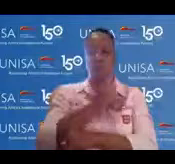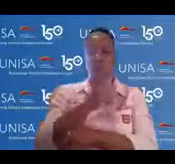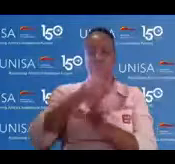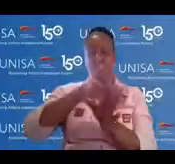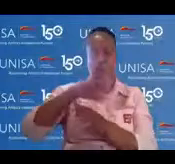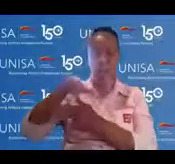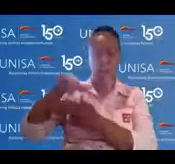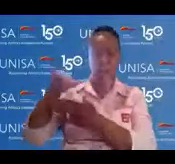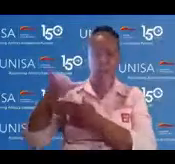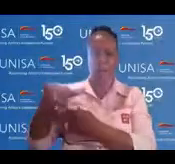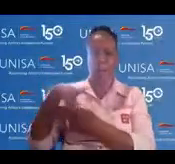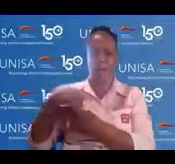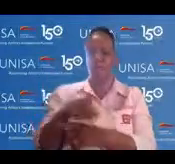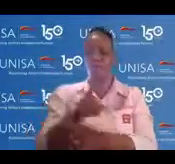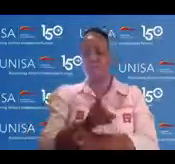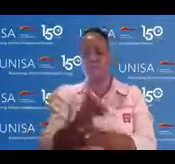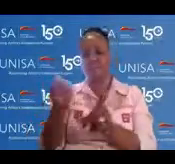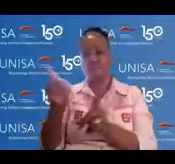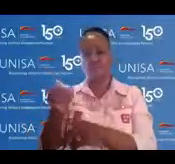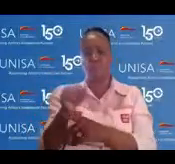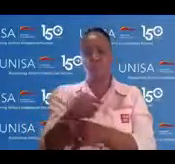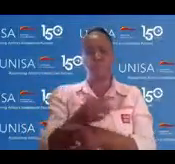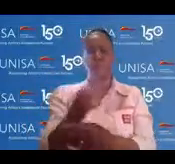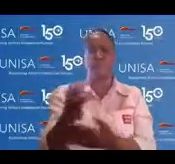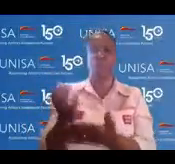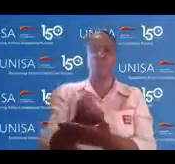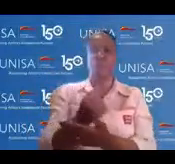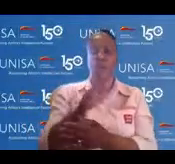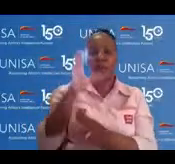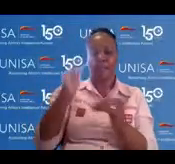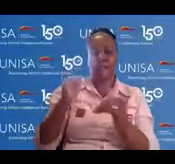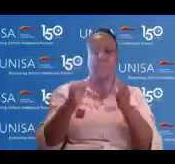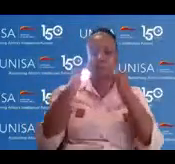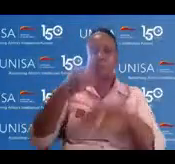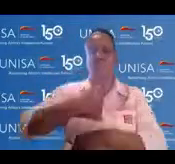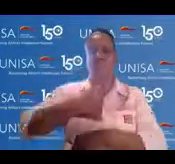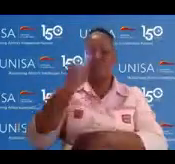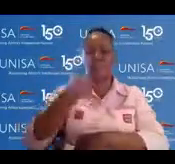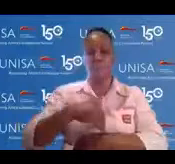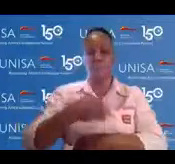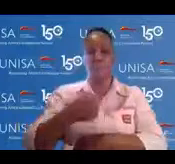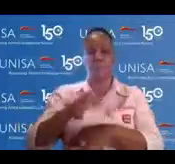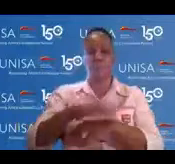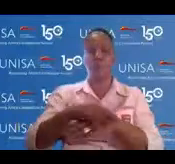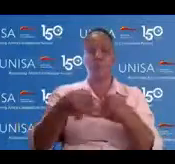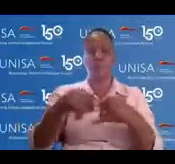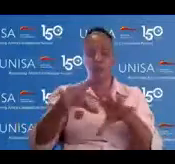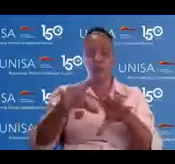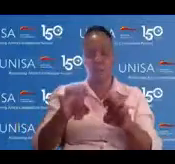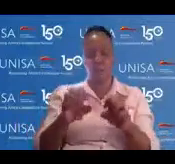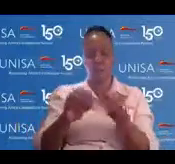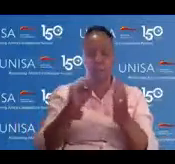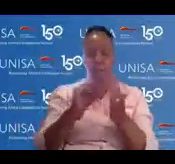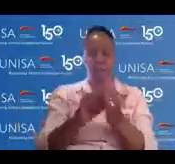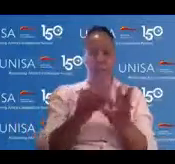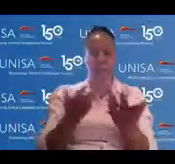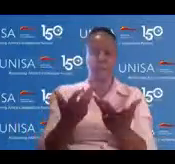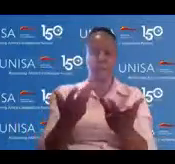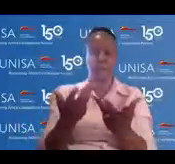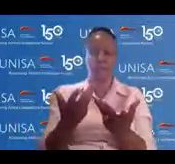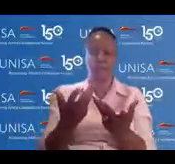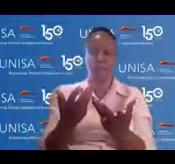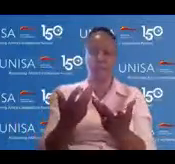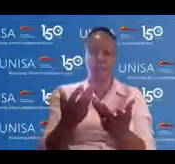protect your academic integrity? Richard, if you can just post that in the chat. I'm also just going to come and post it in the